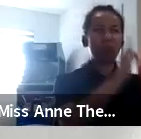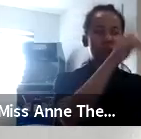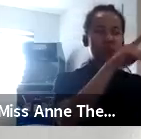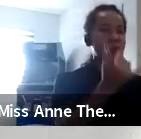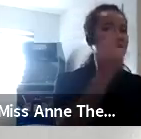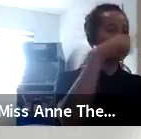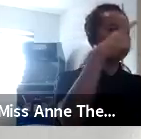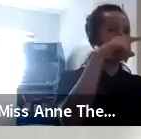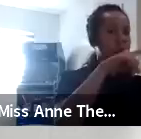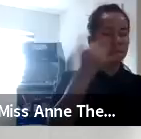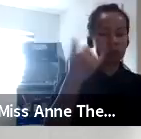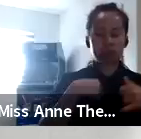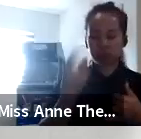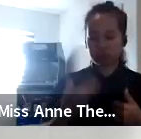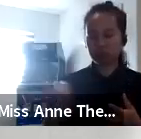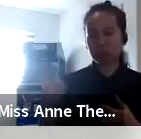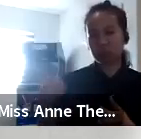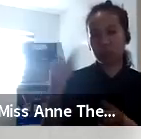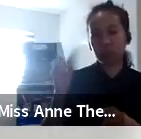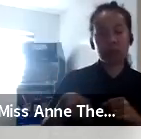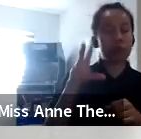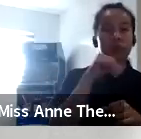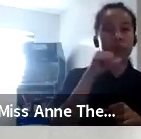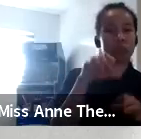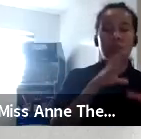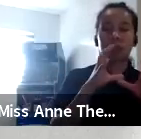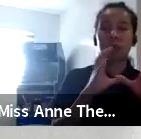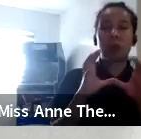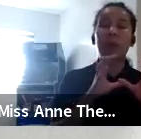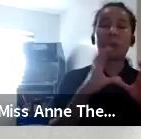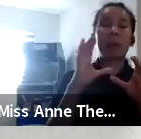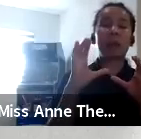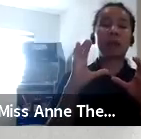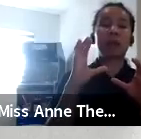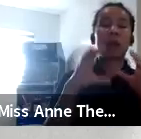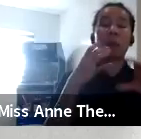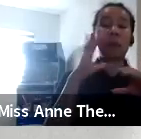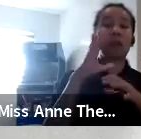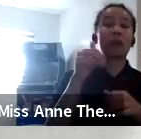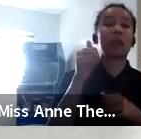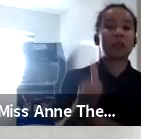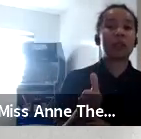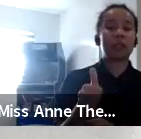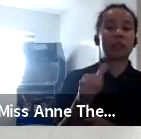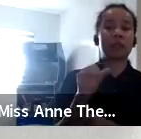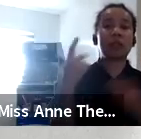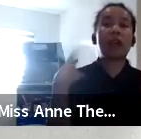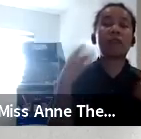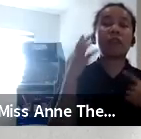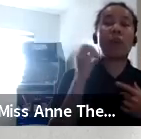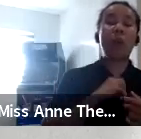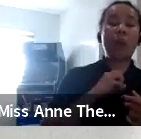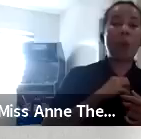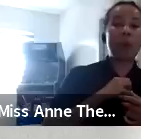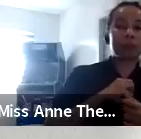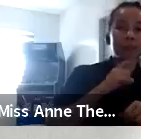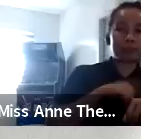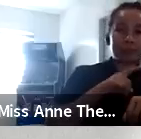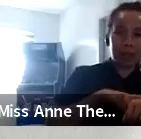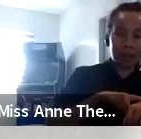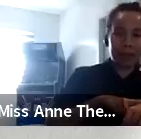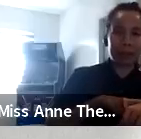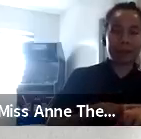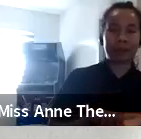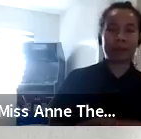he has struggled a lot before, and she or he is already on chapter 20 while you are just starting in